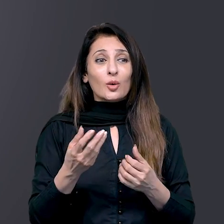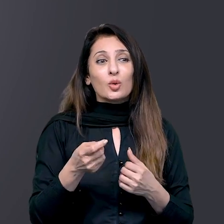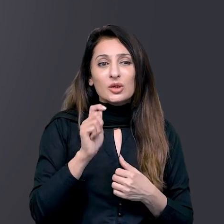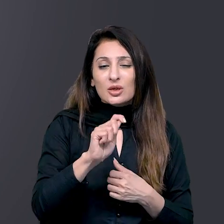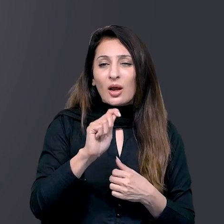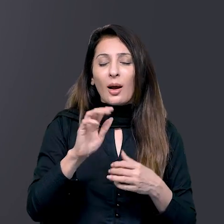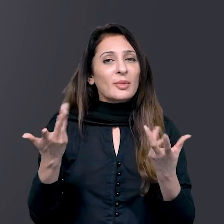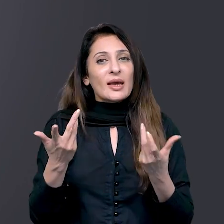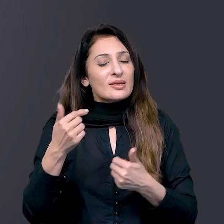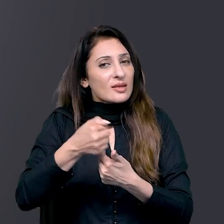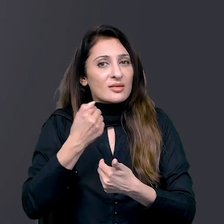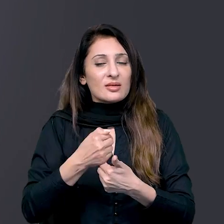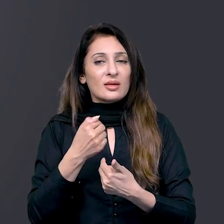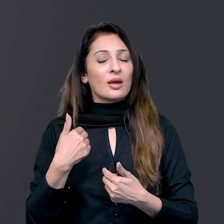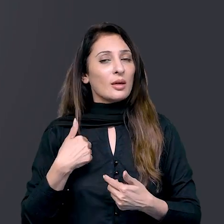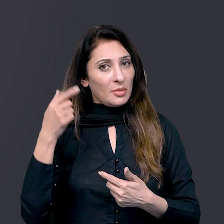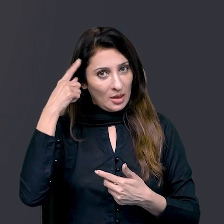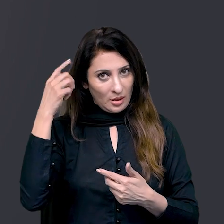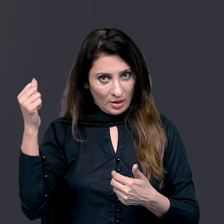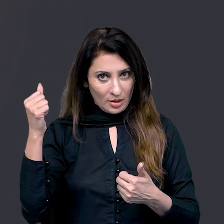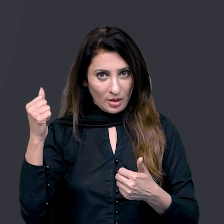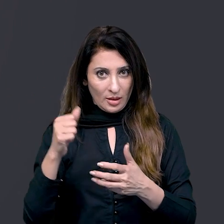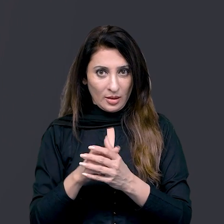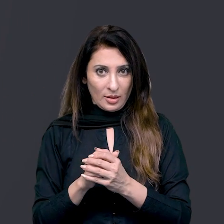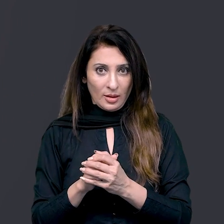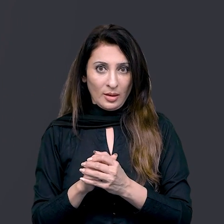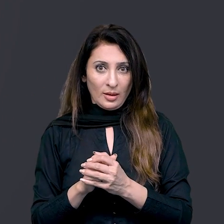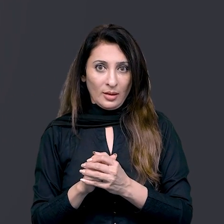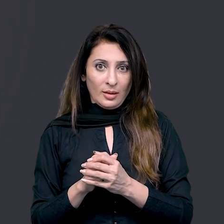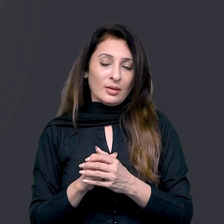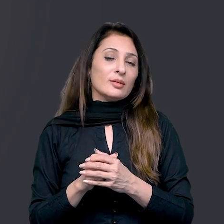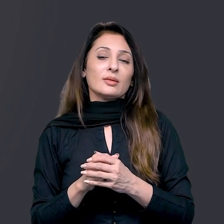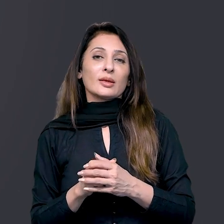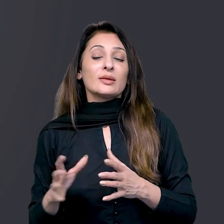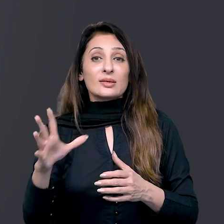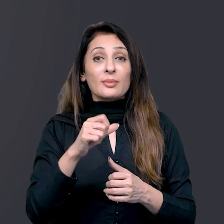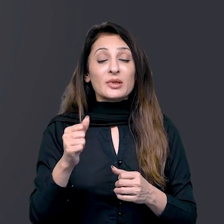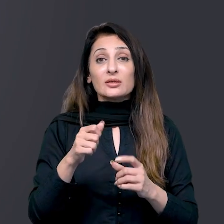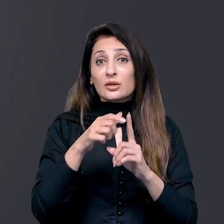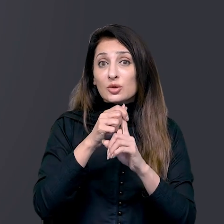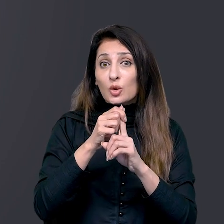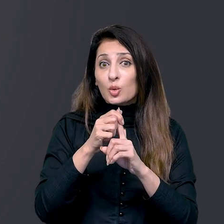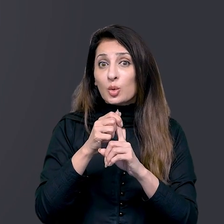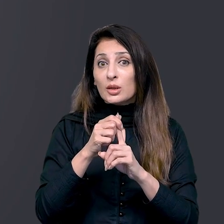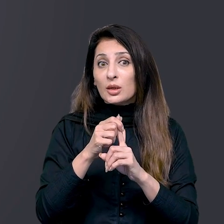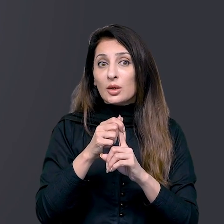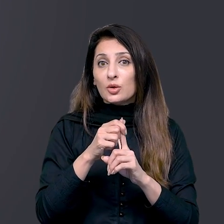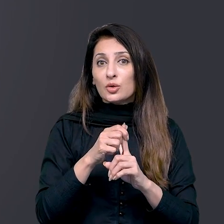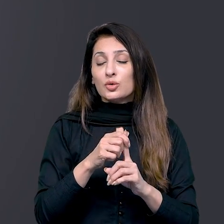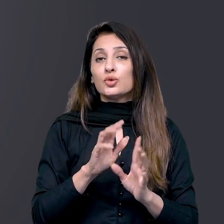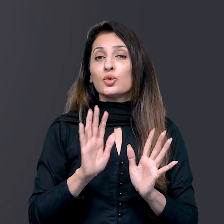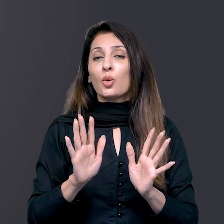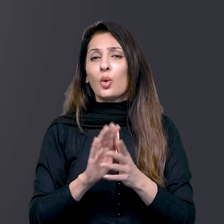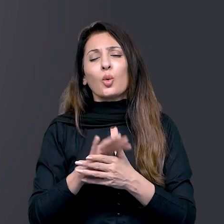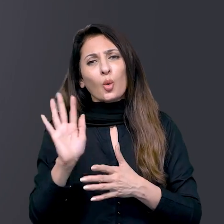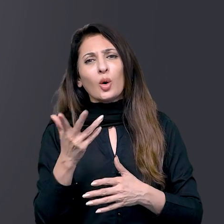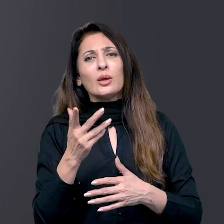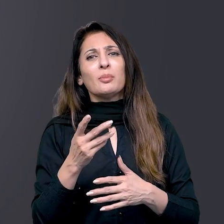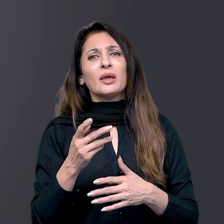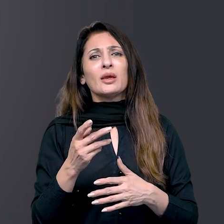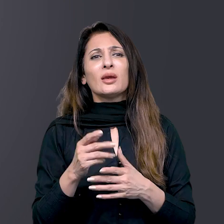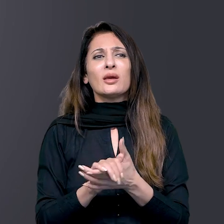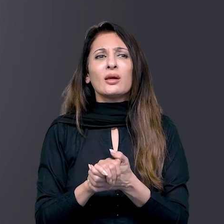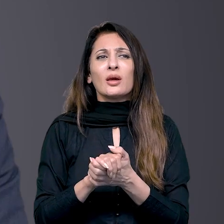that one of the most rudimentary aspects of any criminal justice system is how to